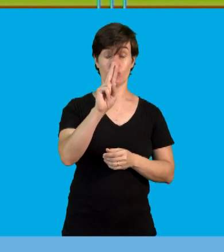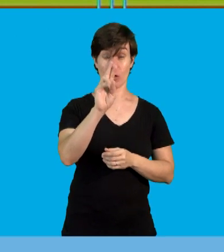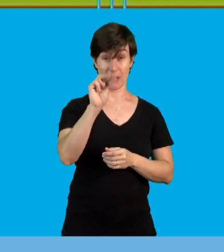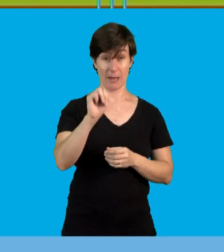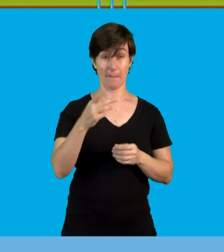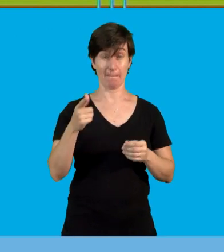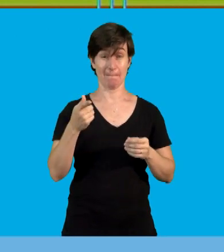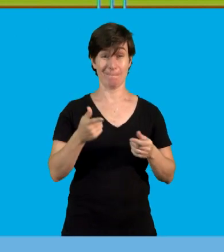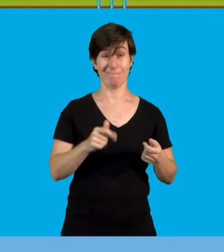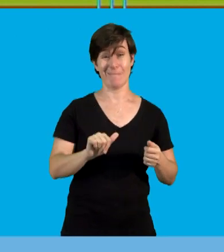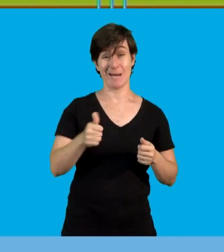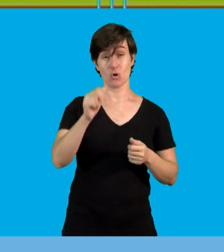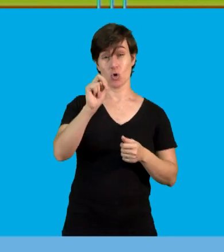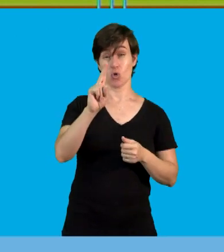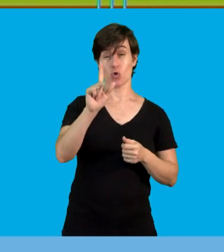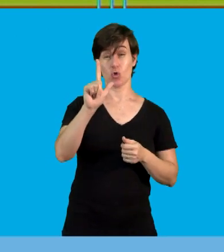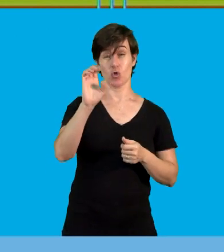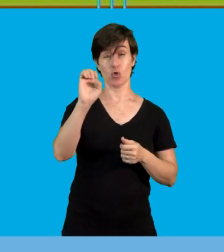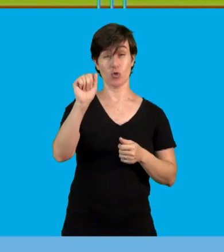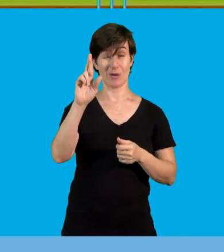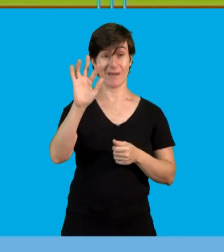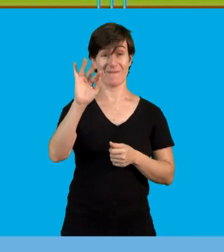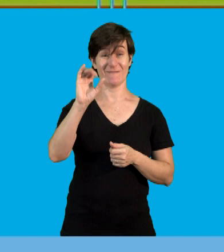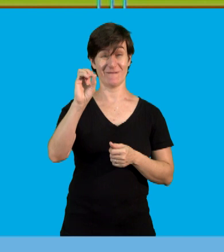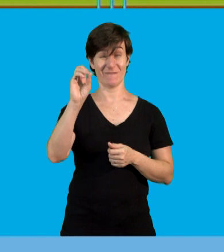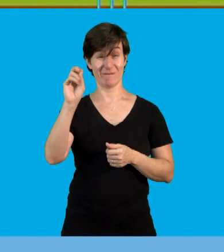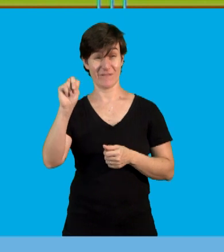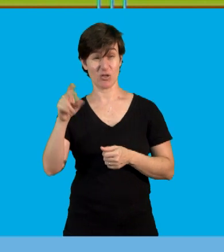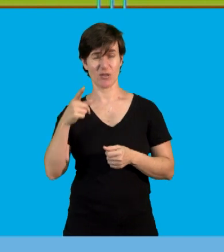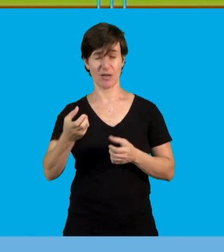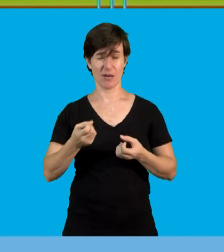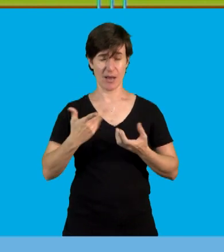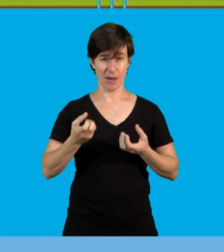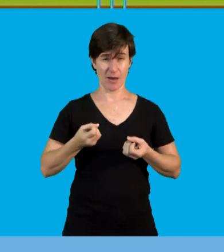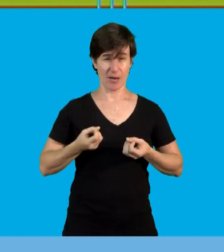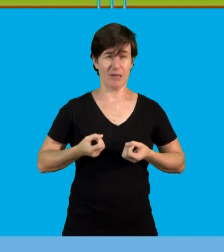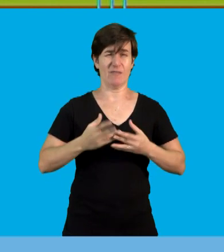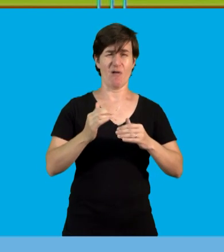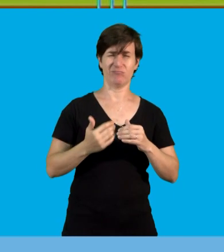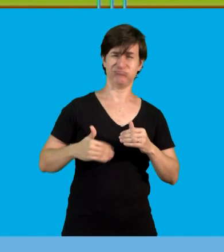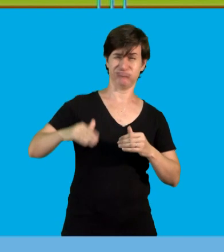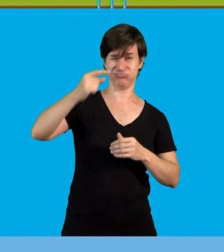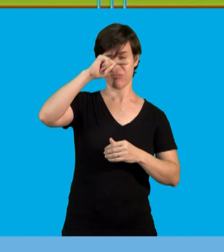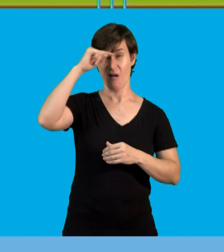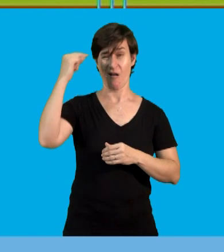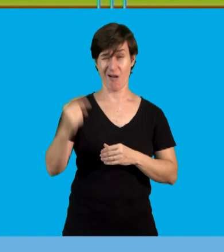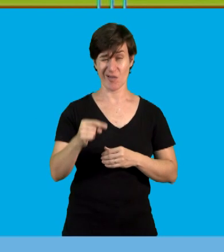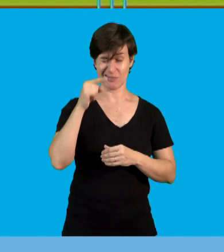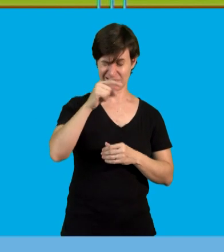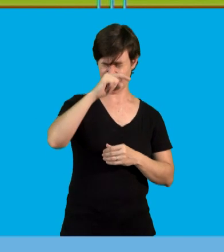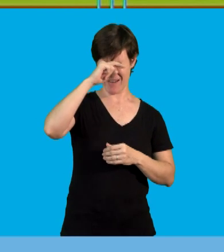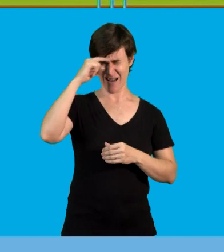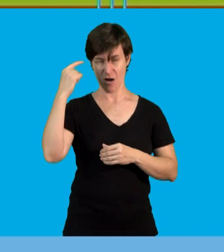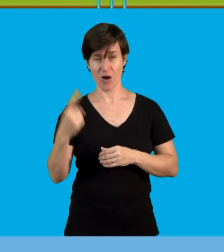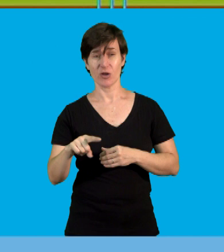to nuclear power fission, and this is accompanied by the release of large amounts of heat or thermal energy. The heat